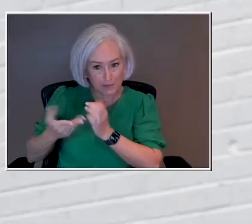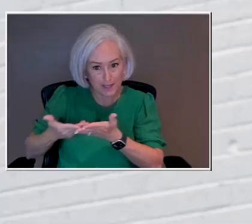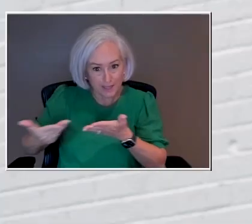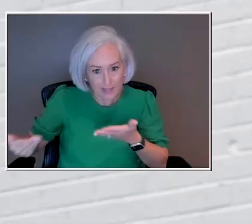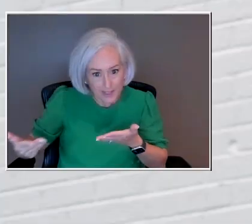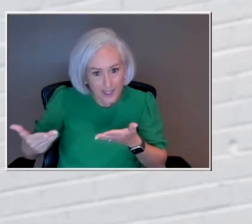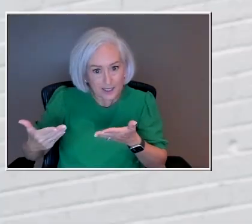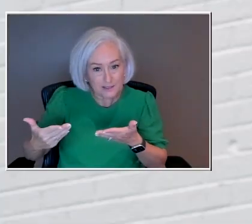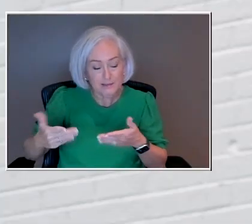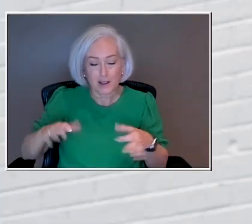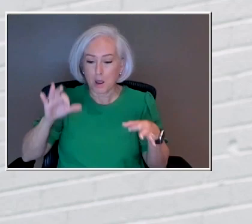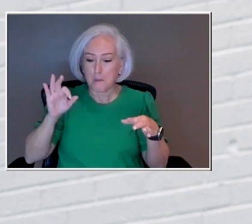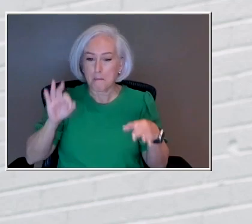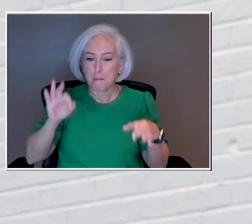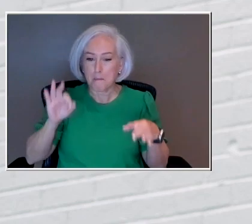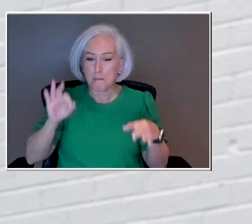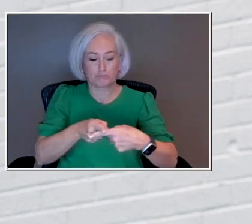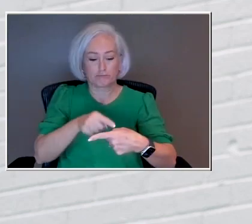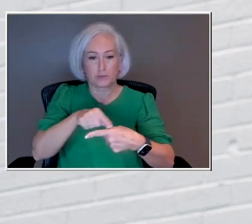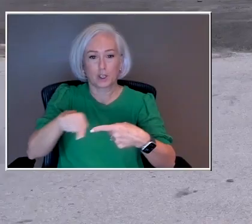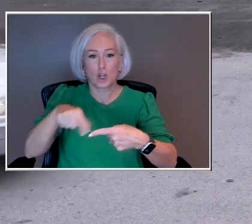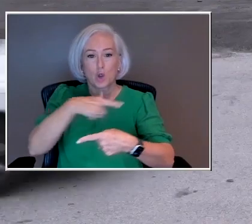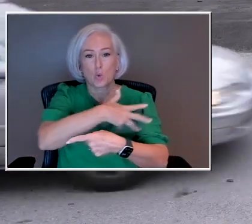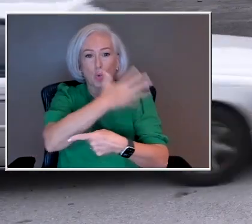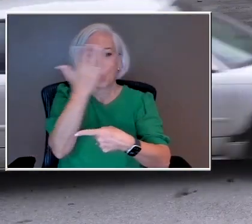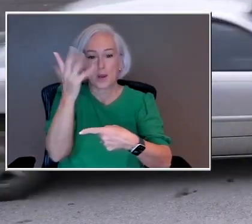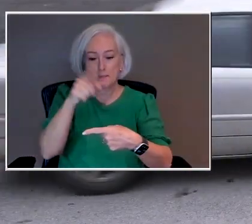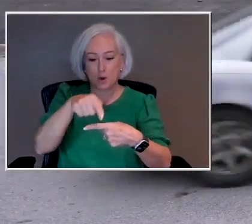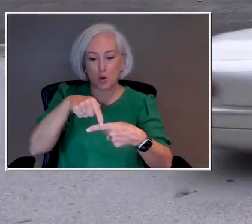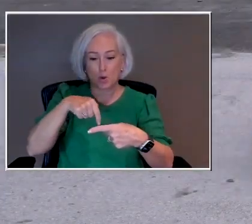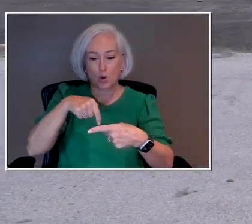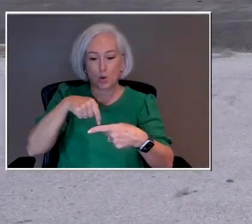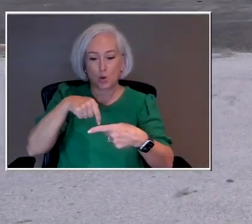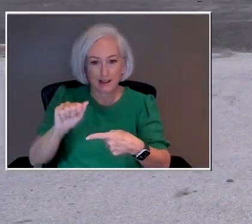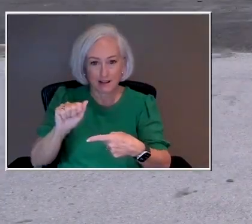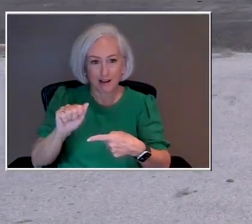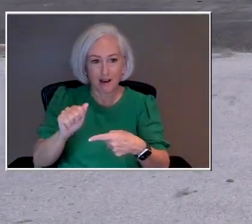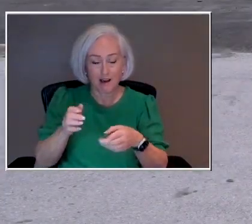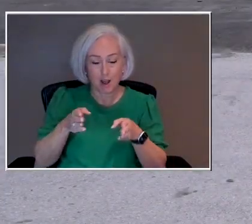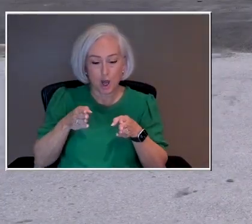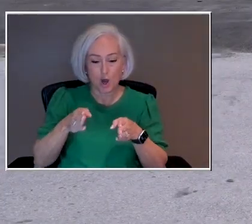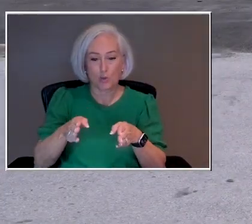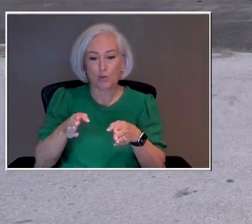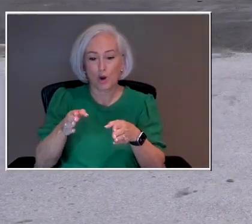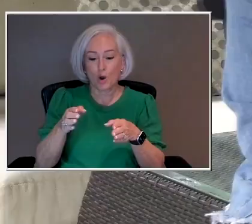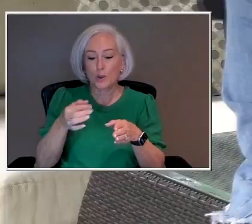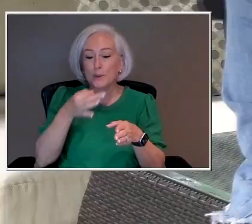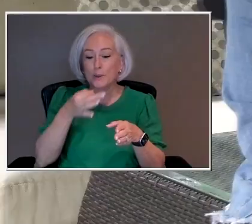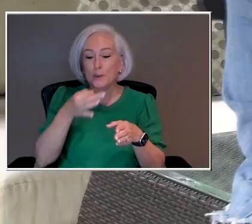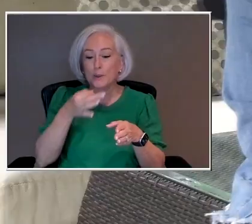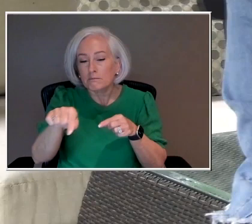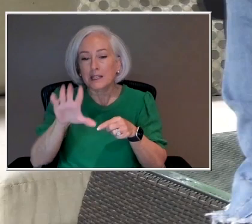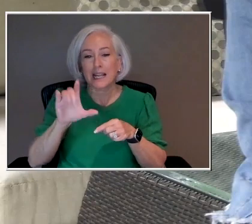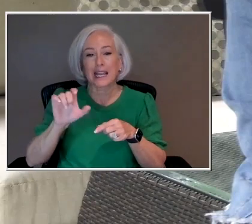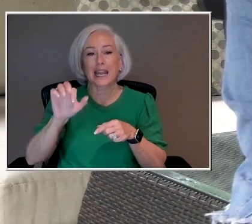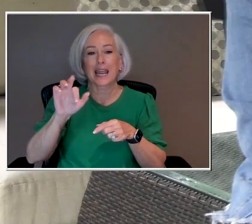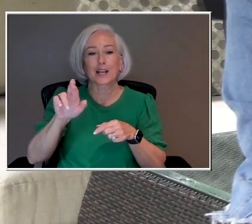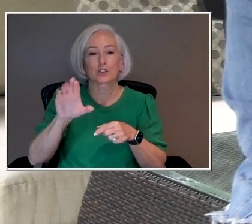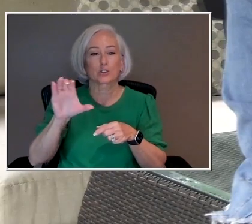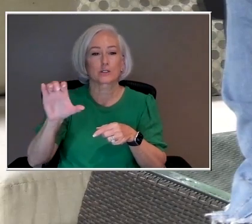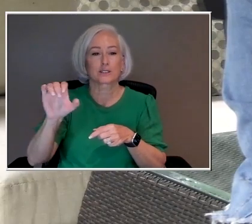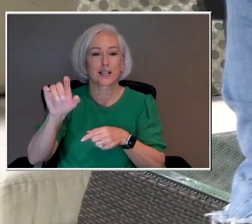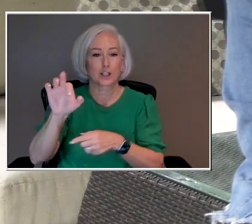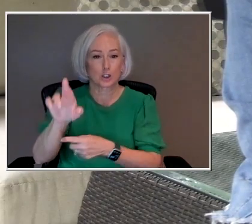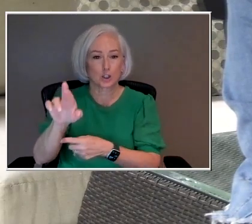corner of Seneca and Rainbow in Kansas City, Kansas, a road leading away from the cancer center. I just couldn't believe it. I was like, "Well, you want to